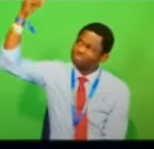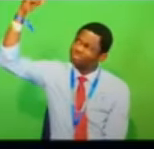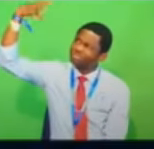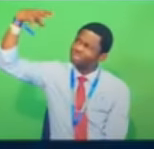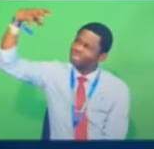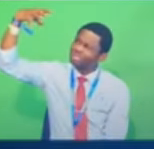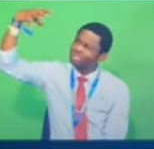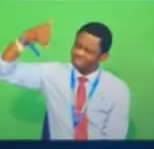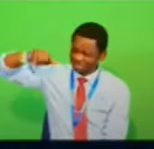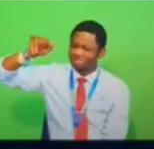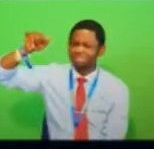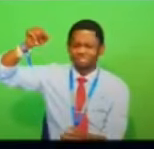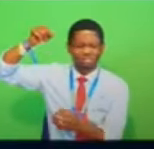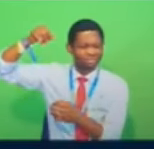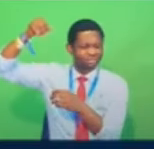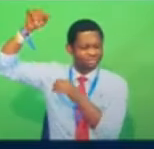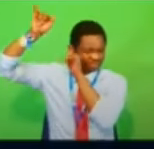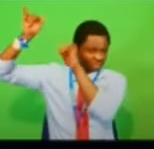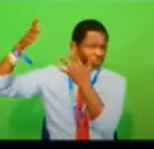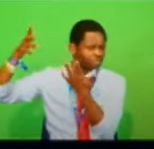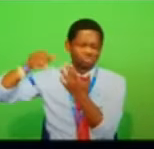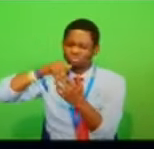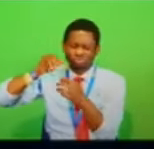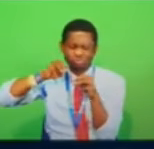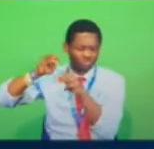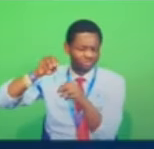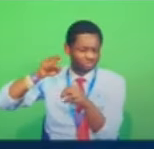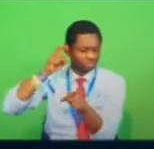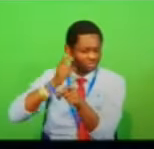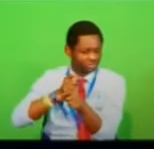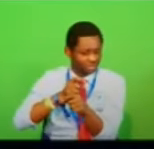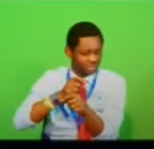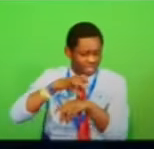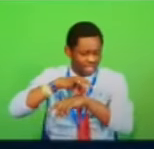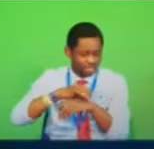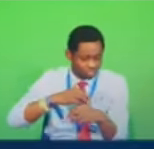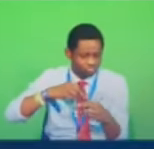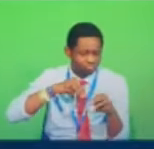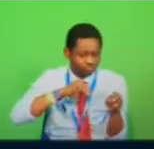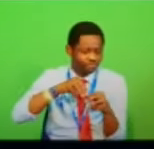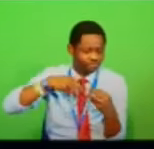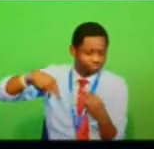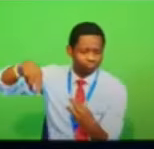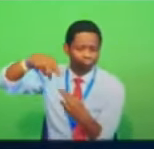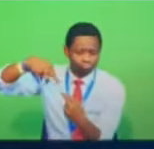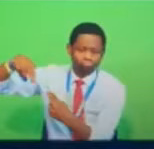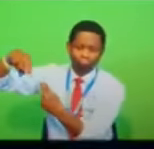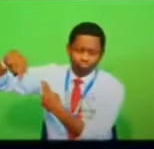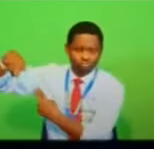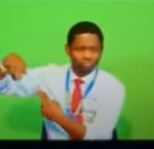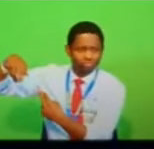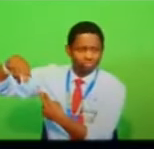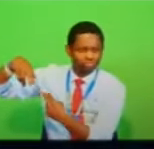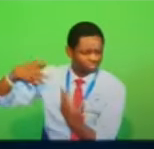already standing. The sun does not move. It is the earth that moves around the sun. And so,